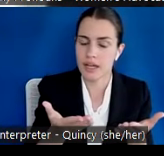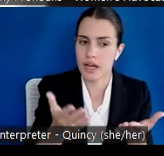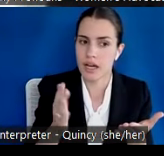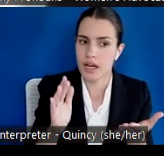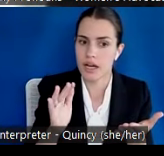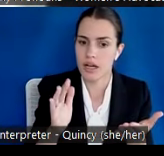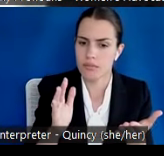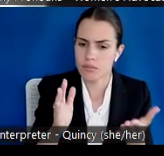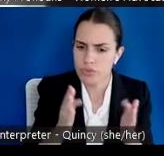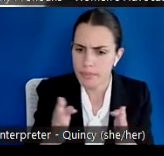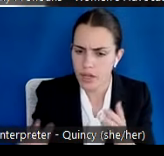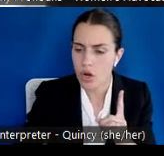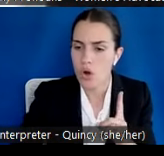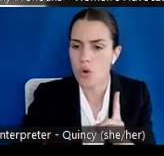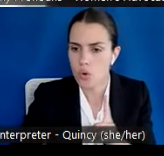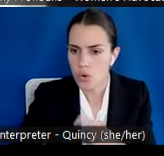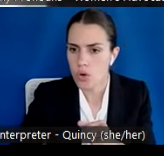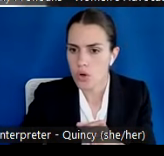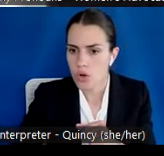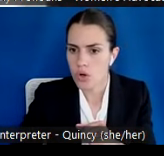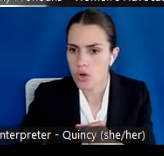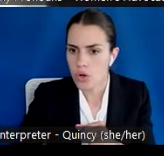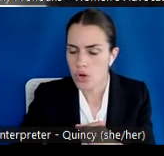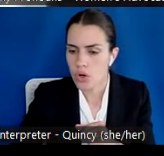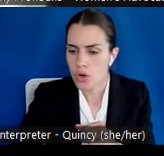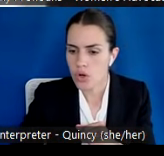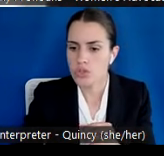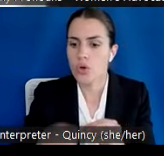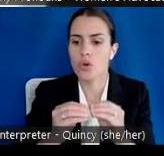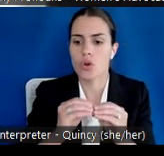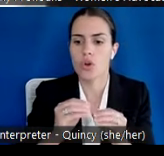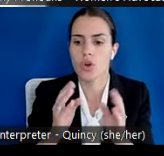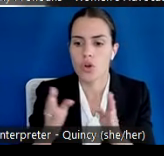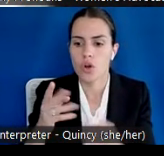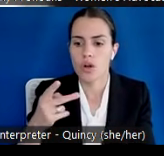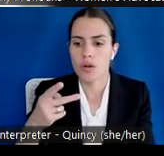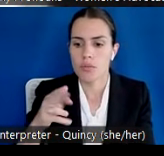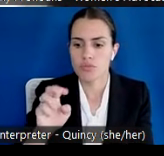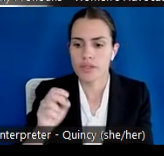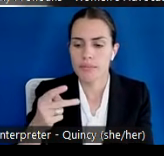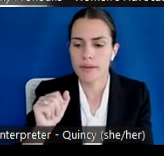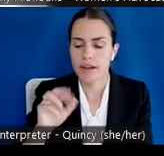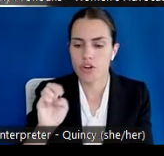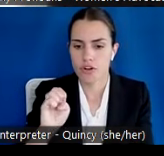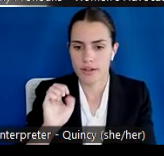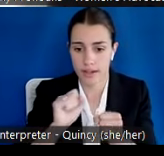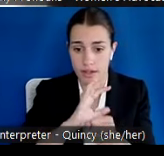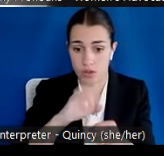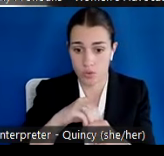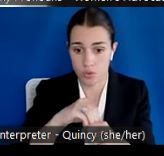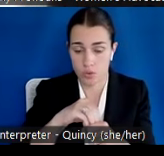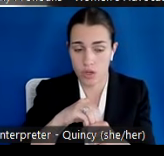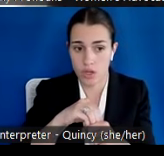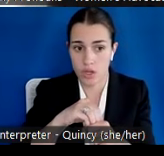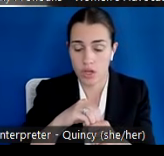repair relationship. Okay. So repair can kind of mean, it can include a process of either a